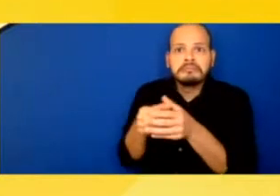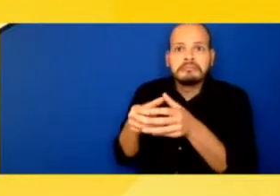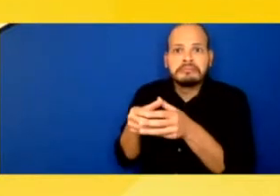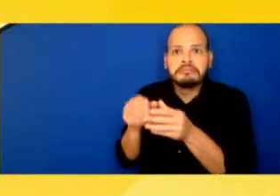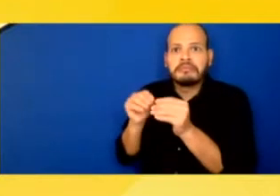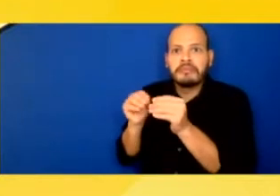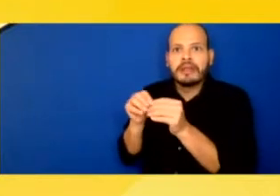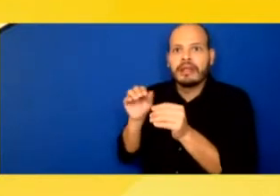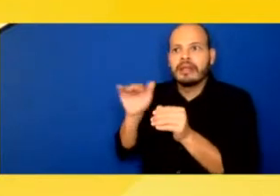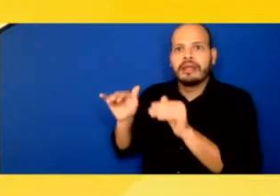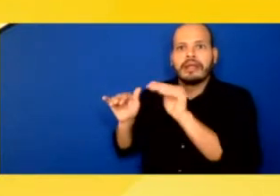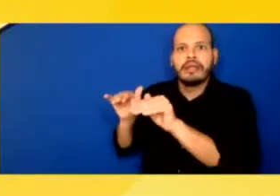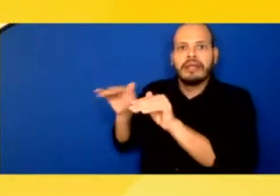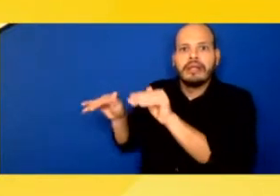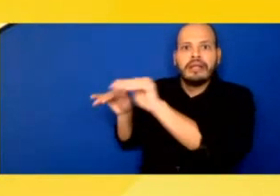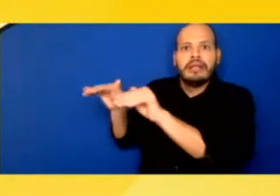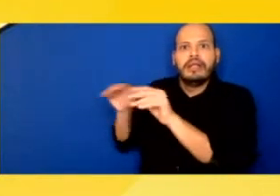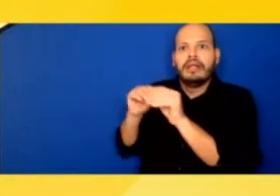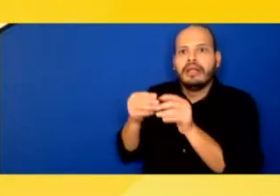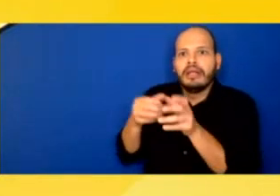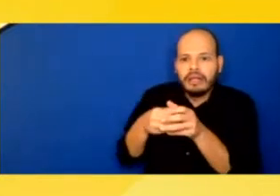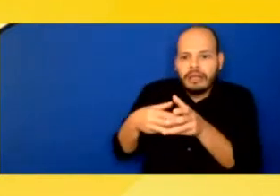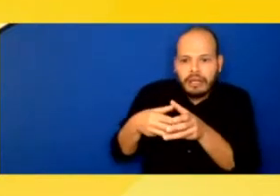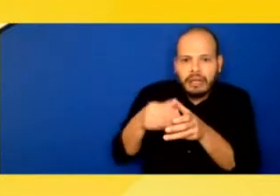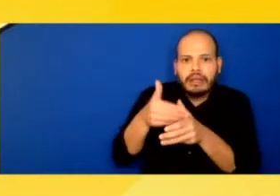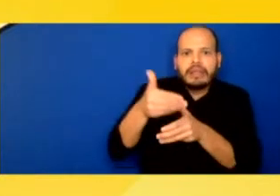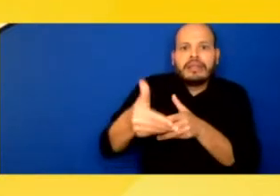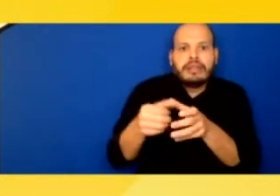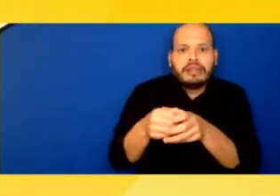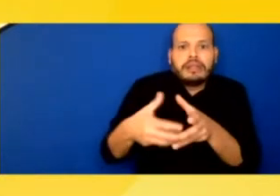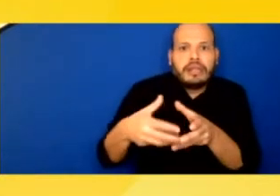of activities planned to keep this